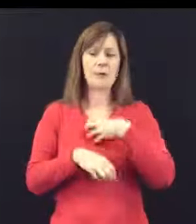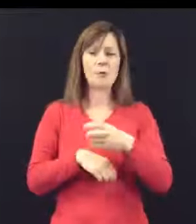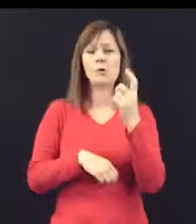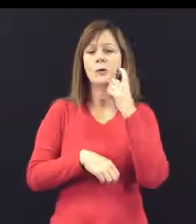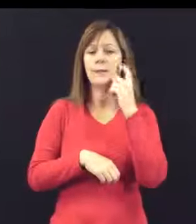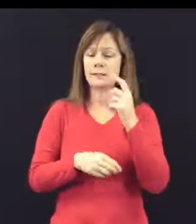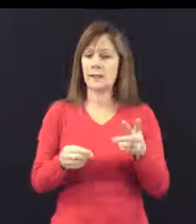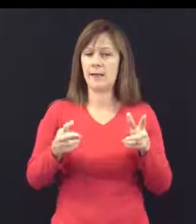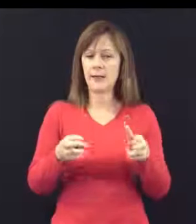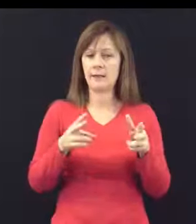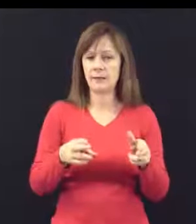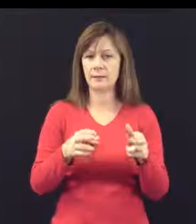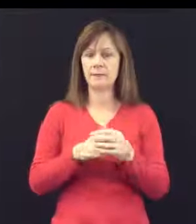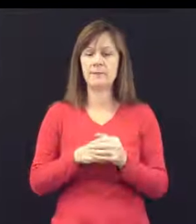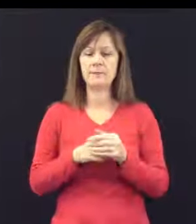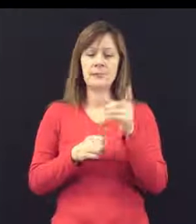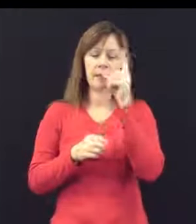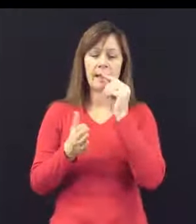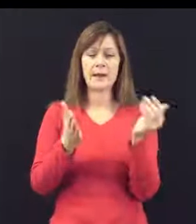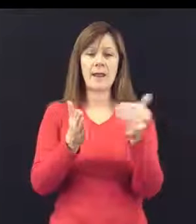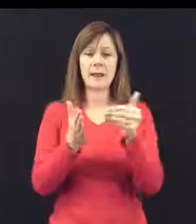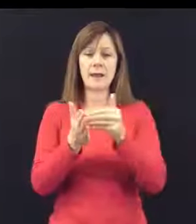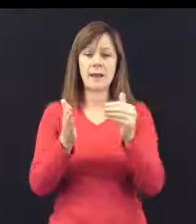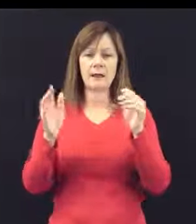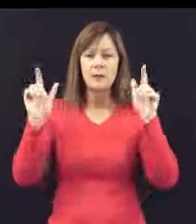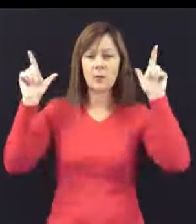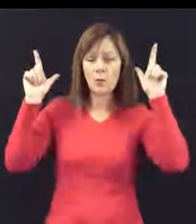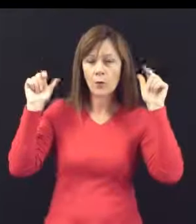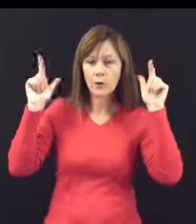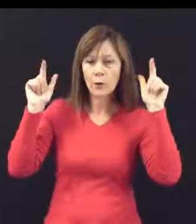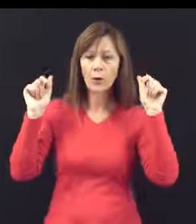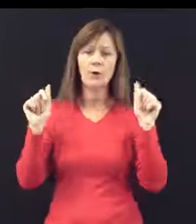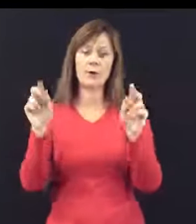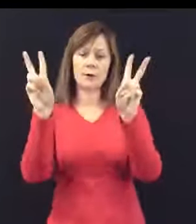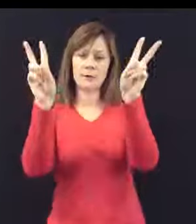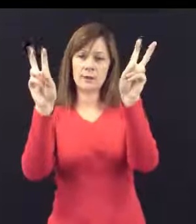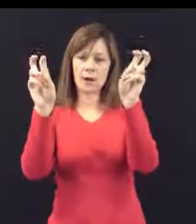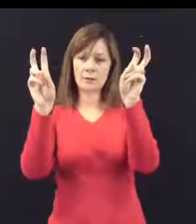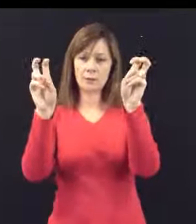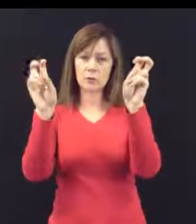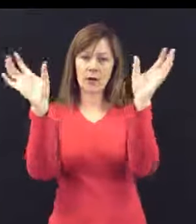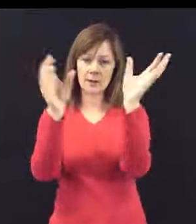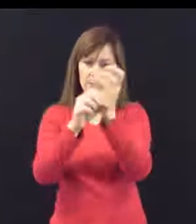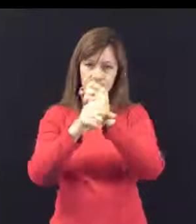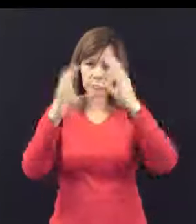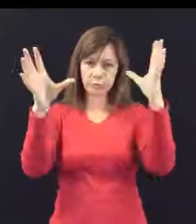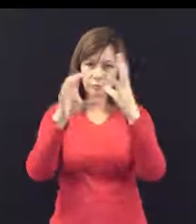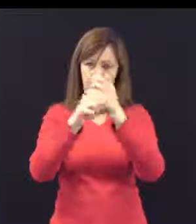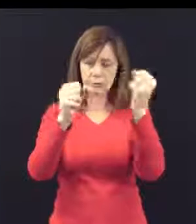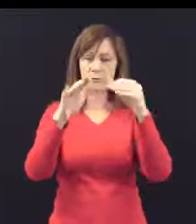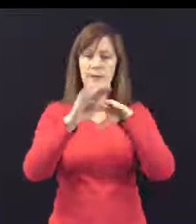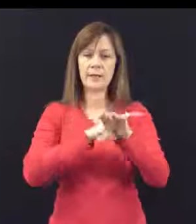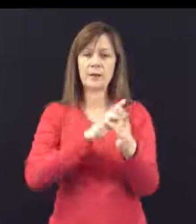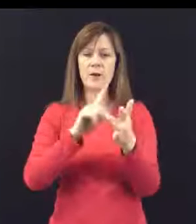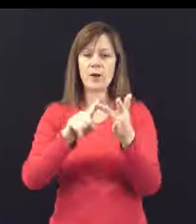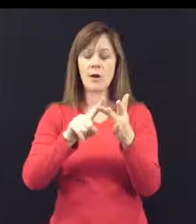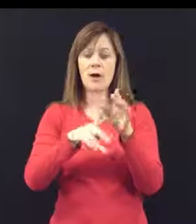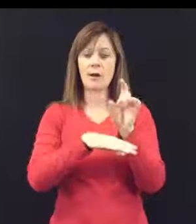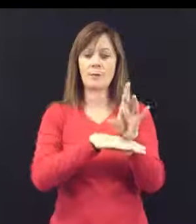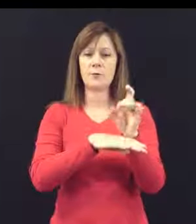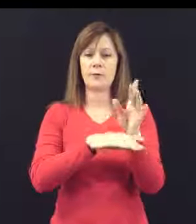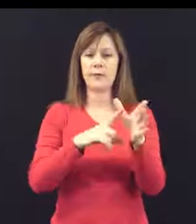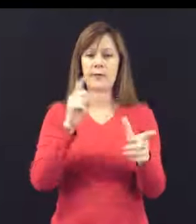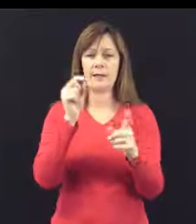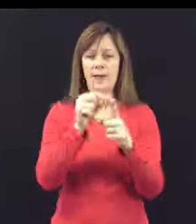video, the iMovie app from Apple offers a much fuller editing experience. iMovie allows cuts, transitions,